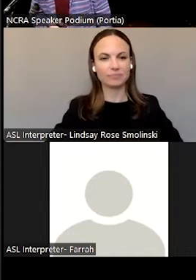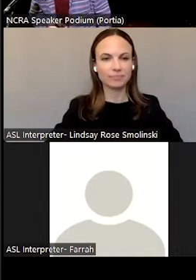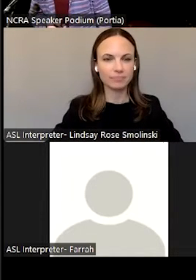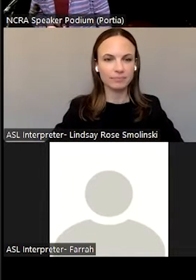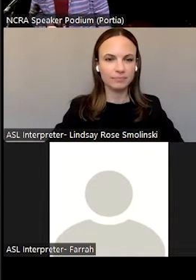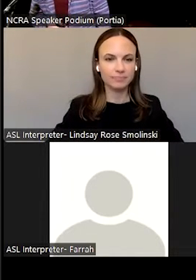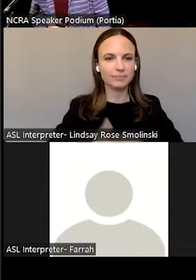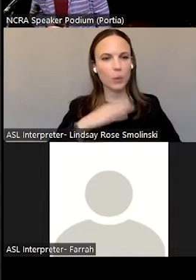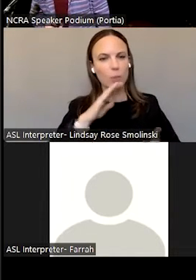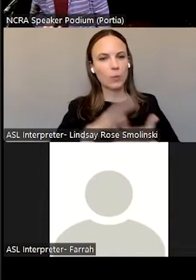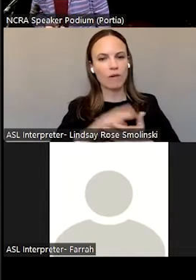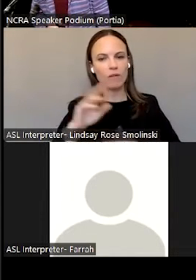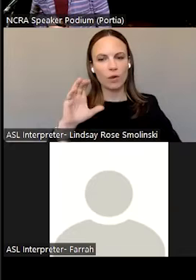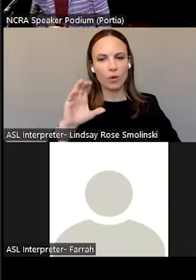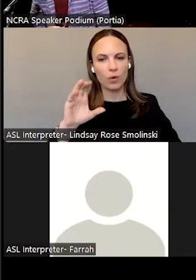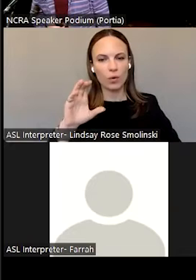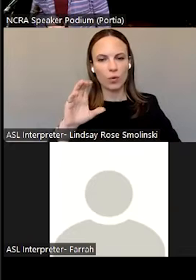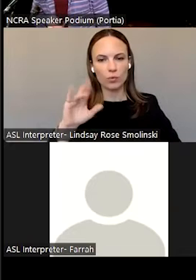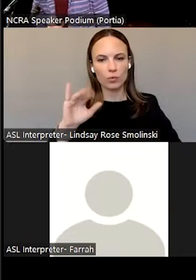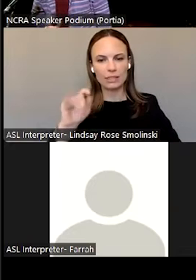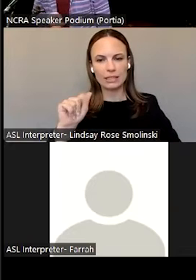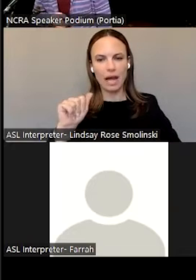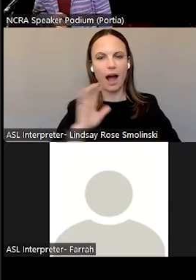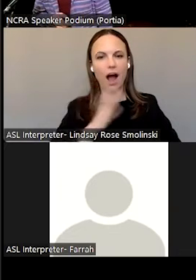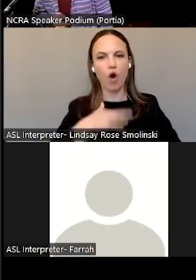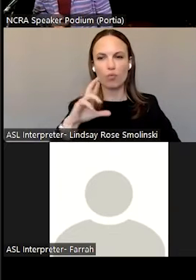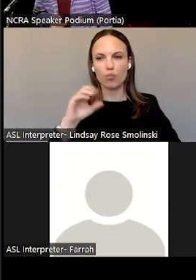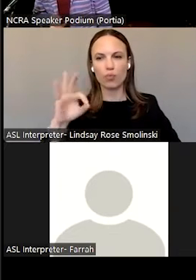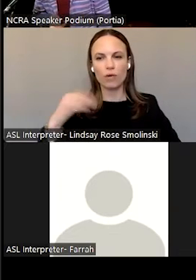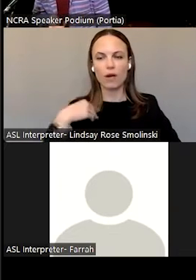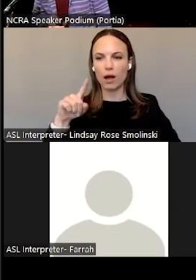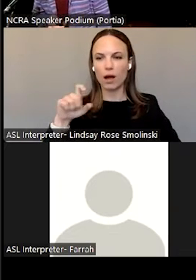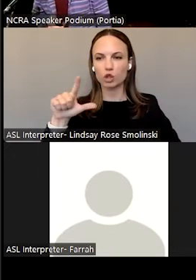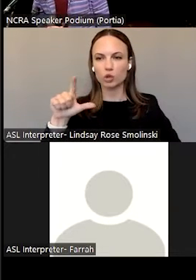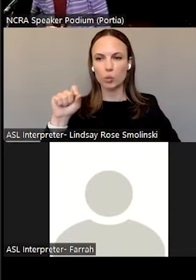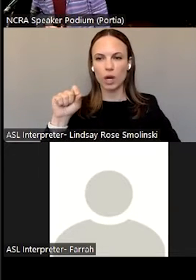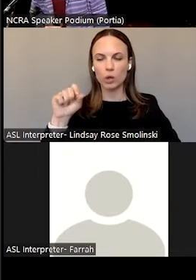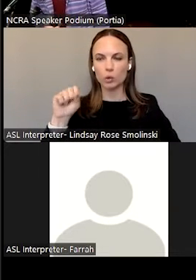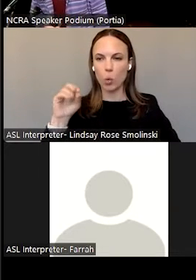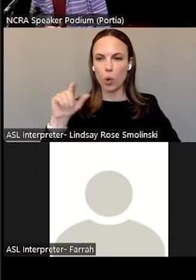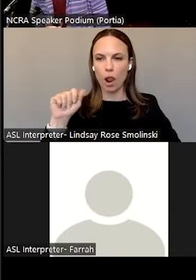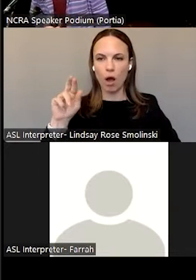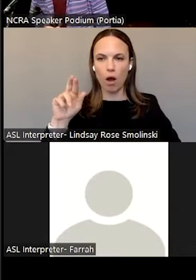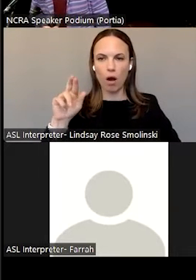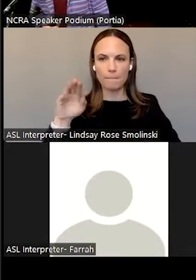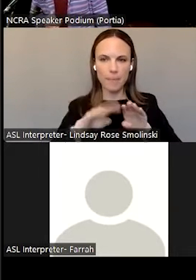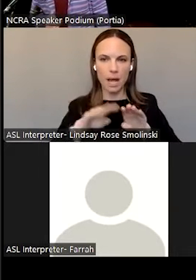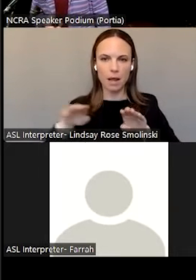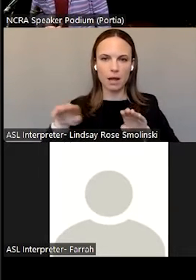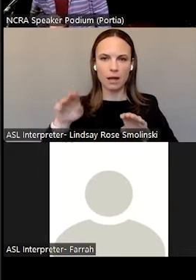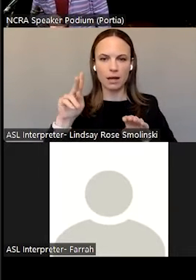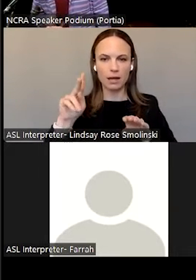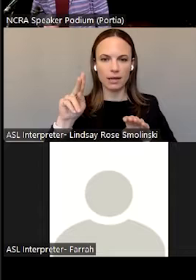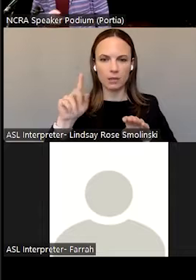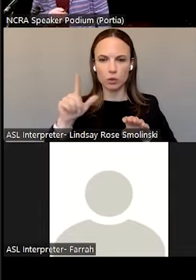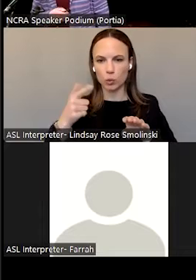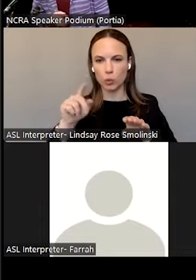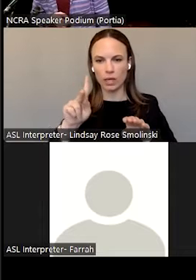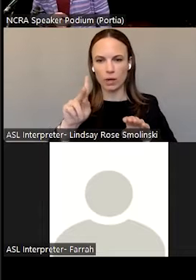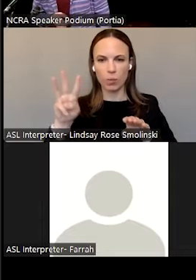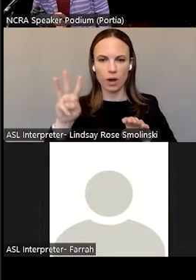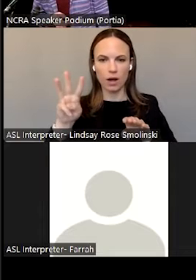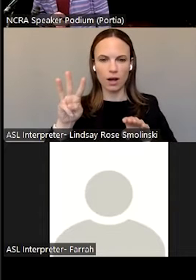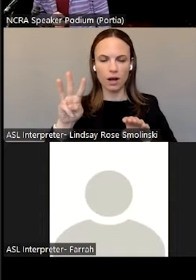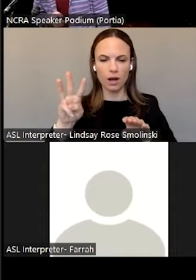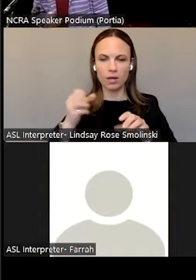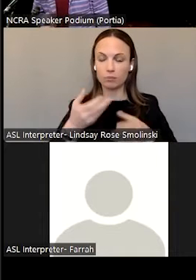This is my wife, Krista, and myself up on our roof. We've got 120 solar panels, a 21 kilowatt array that supplies